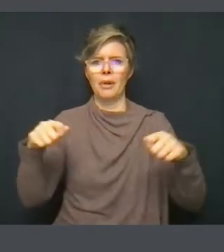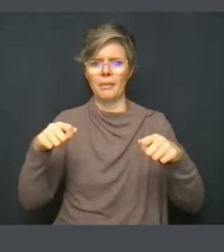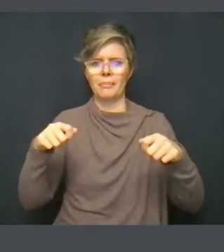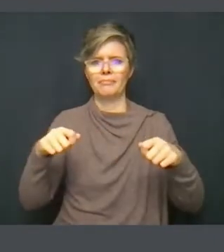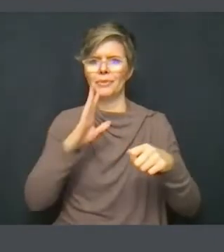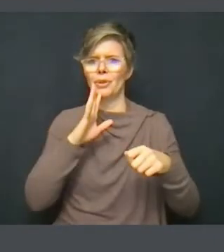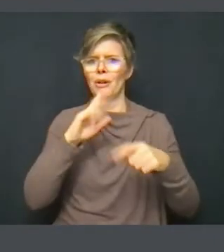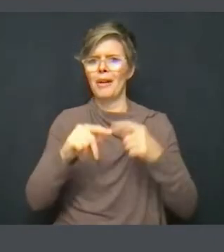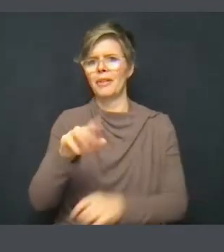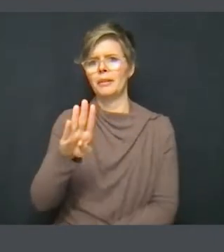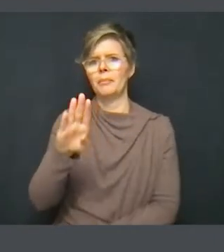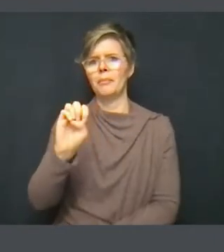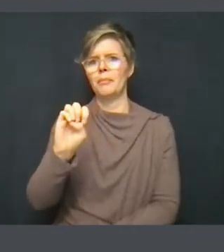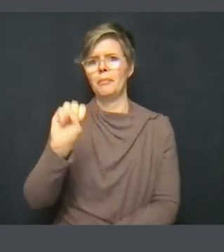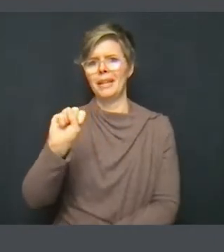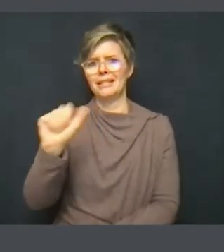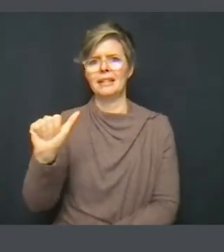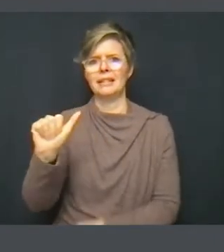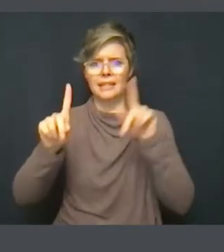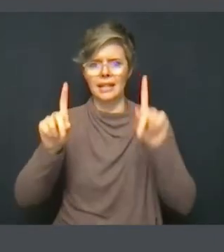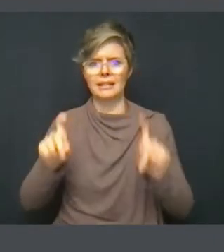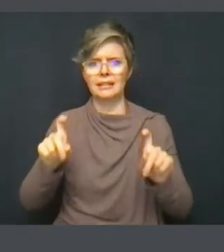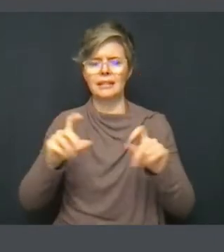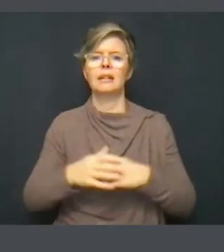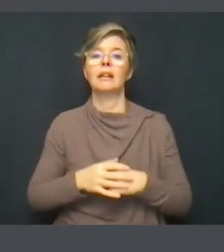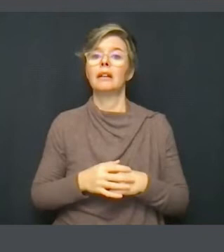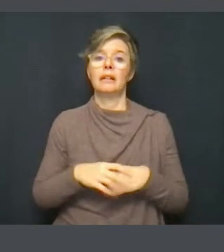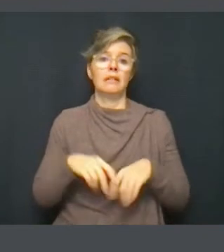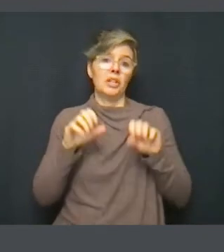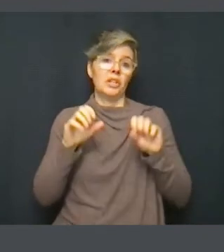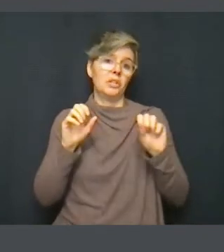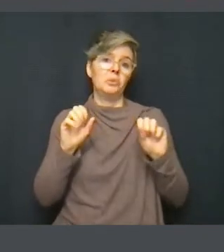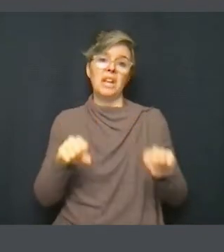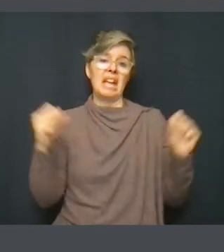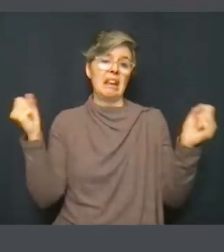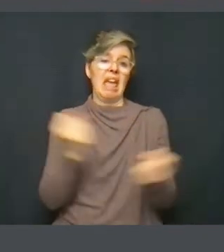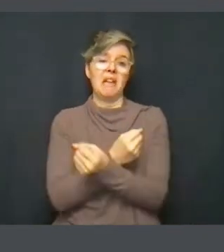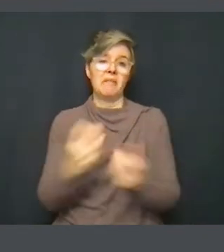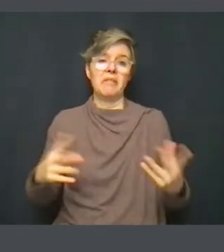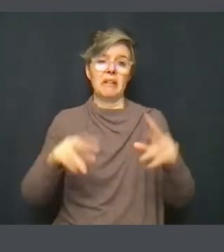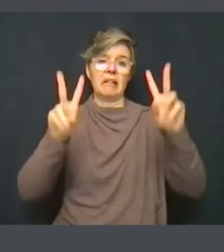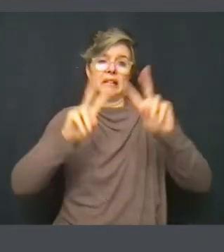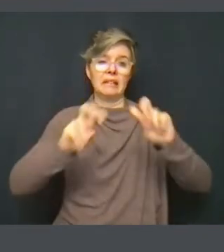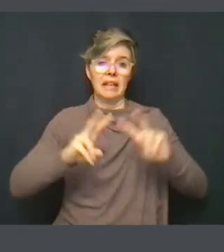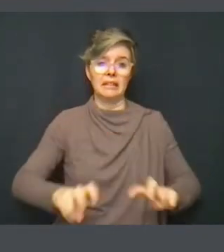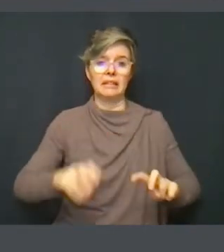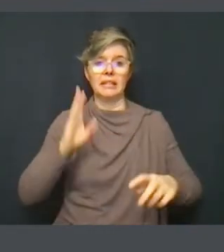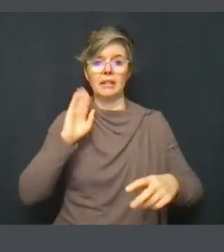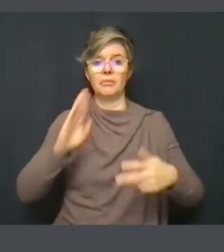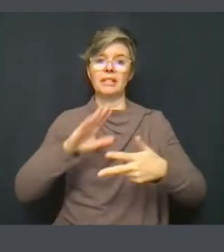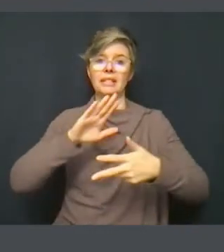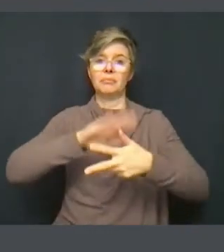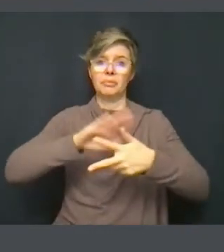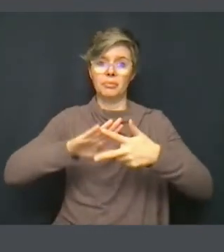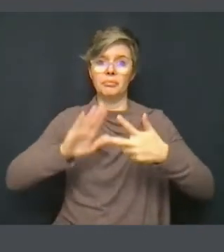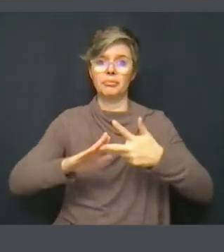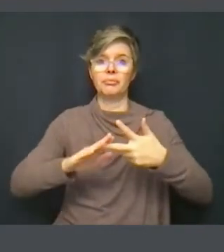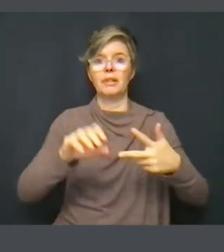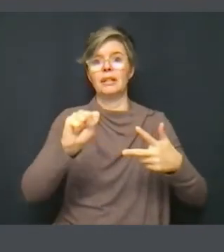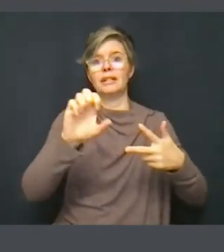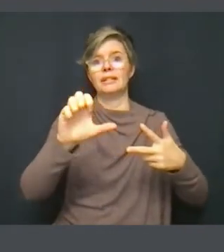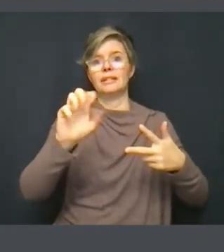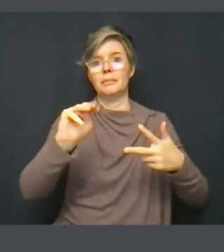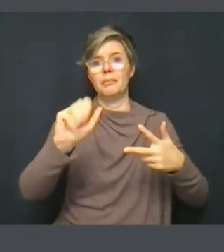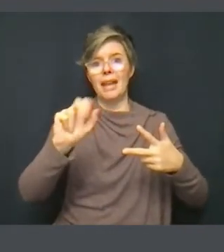nice because you can basically assess basically everything, right? It does semantics, morphosyntax, and it also does speech sound production in